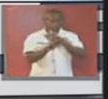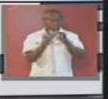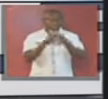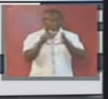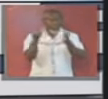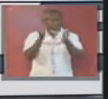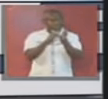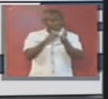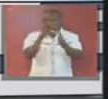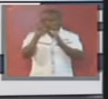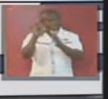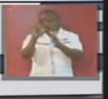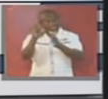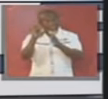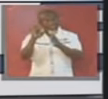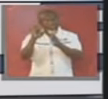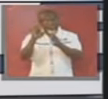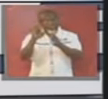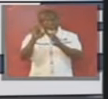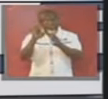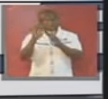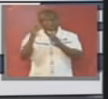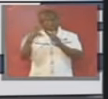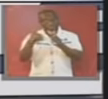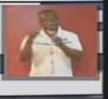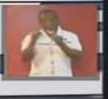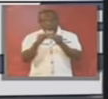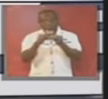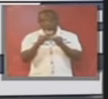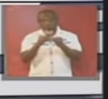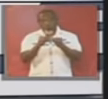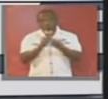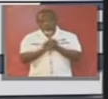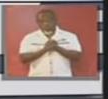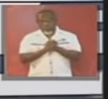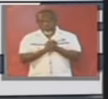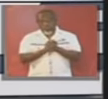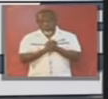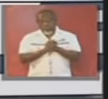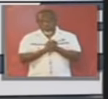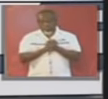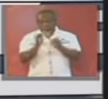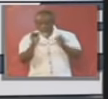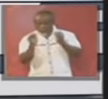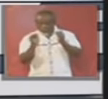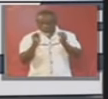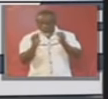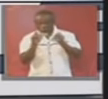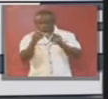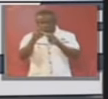for returning nationals from Miami. Again, we've been going with a number of 130 to